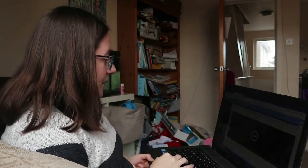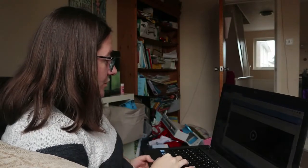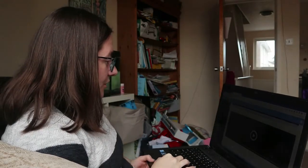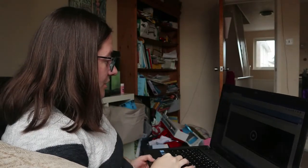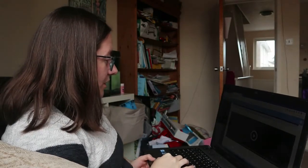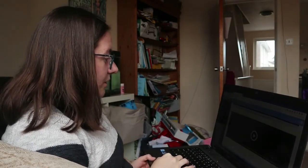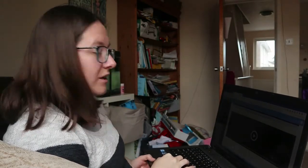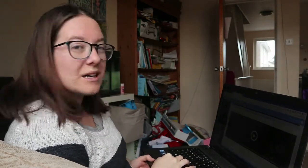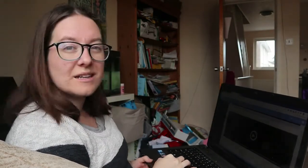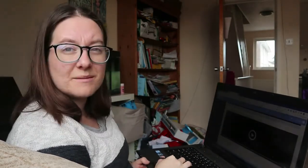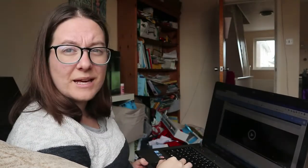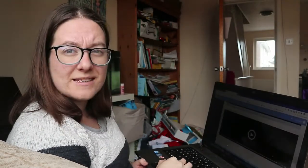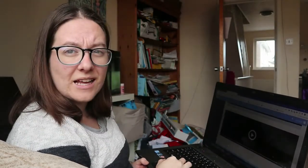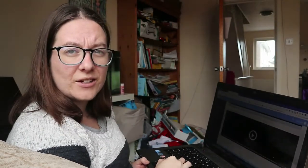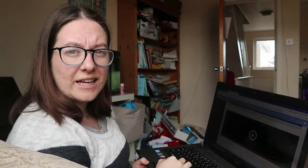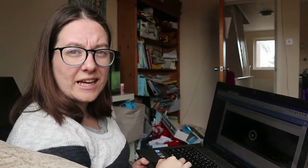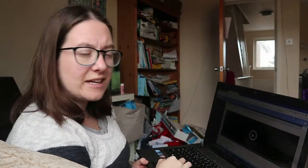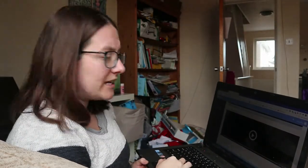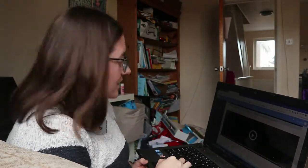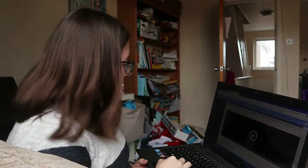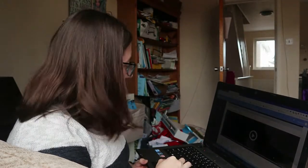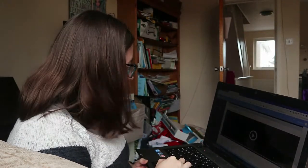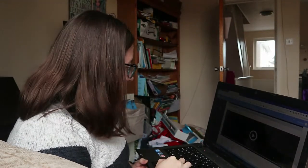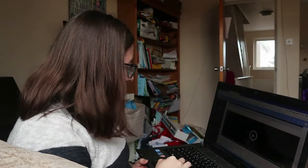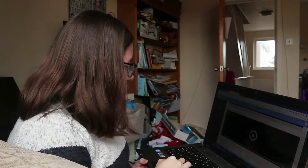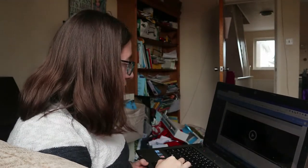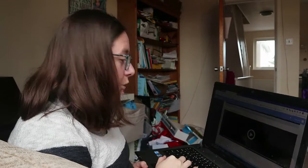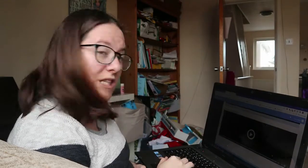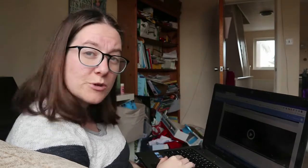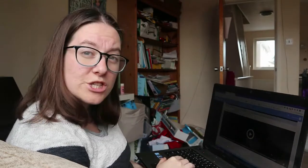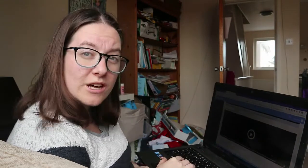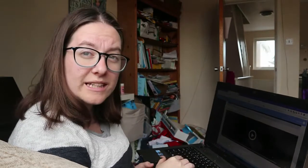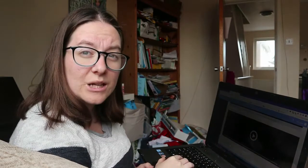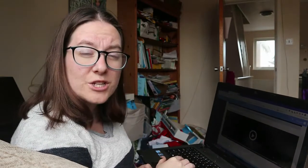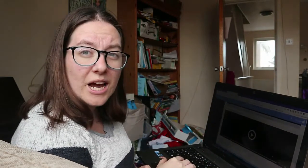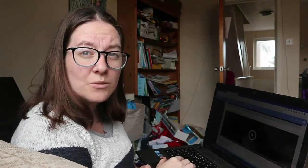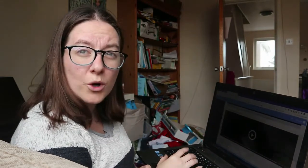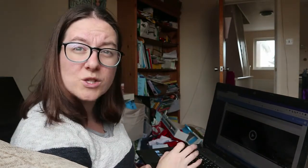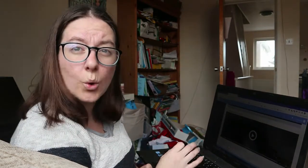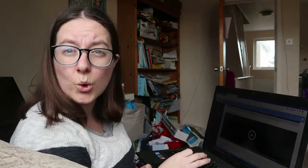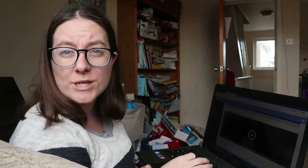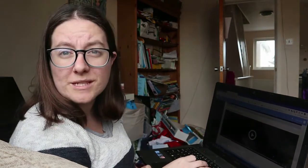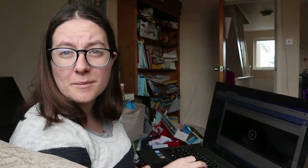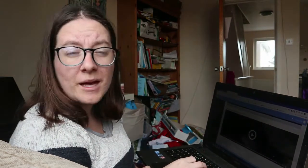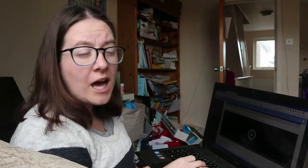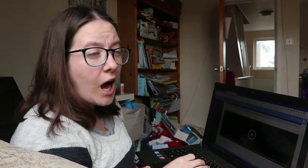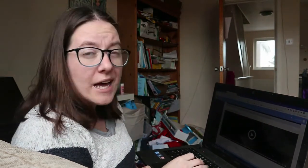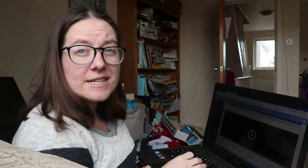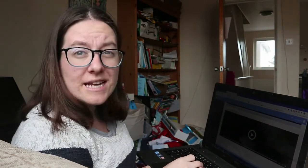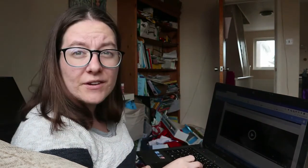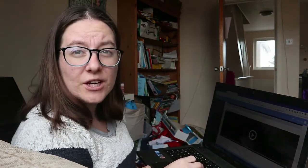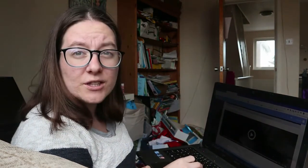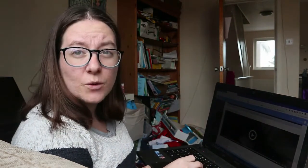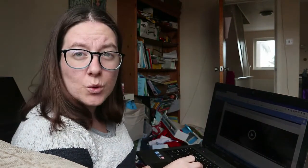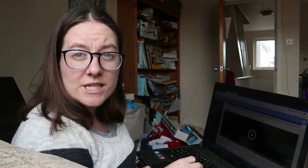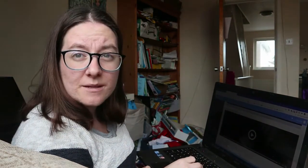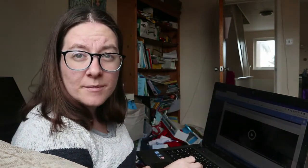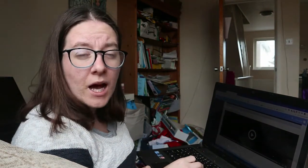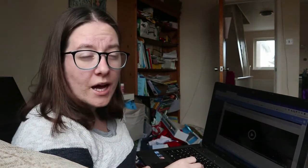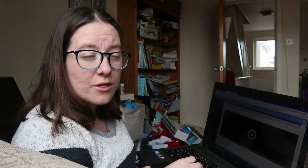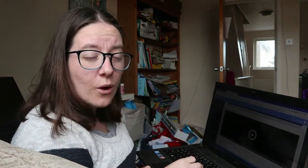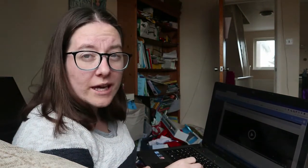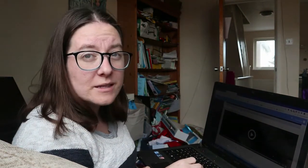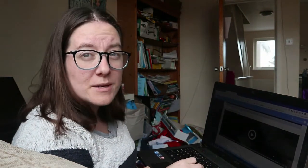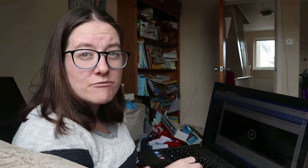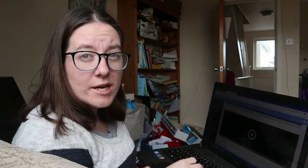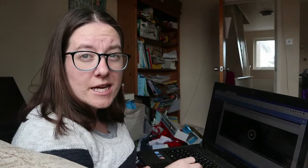And the intro to BSL on here, it talks about what is British Sign Language and what is audism. I had never heard of audism,